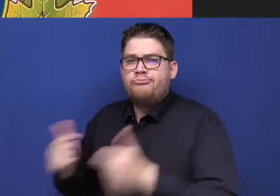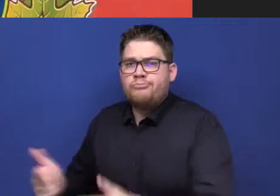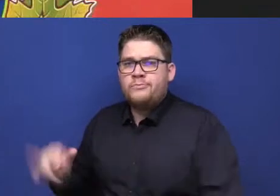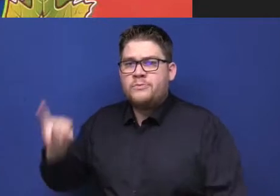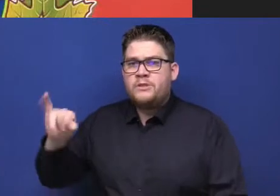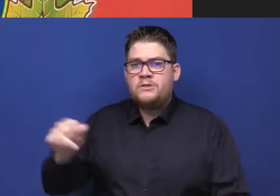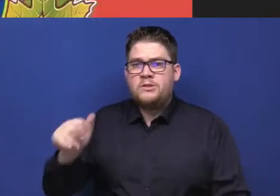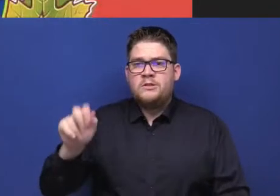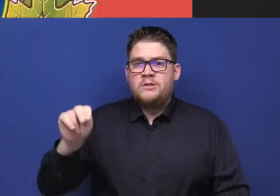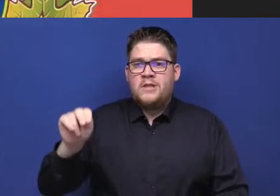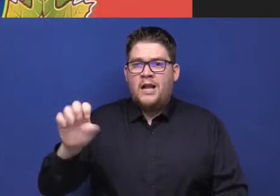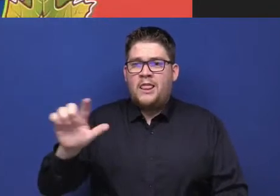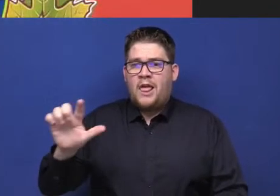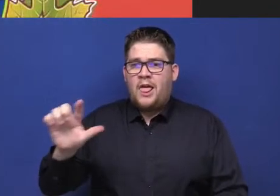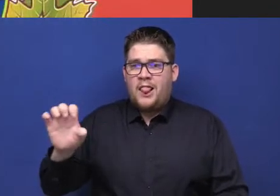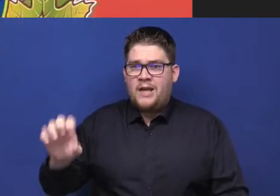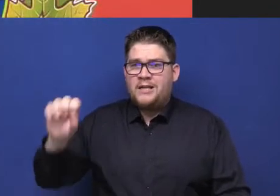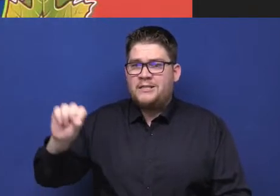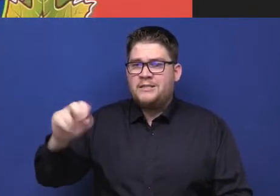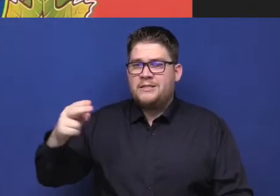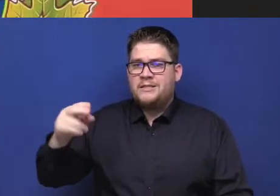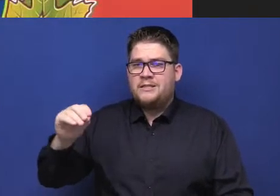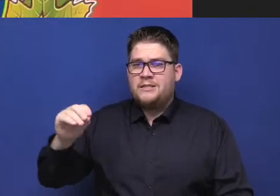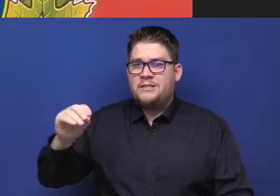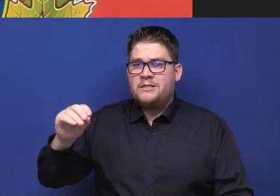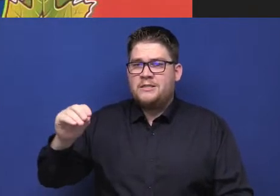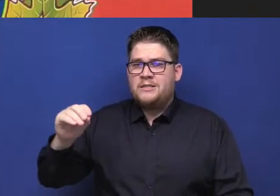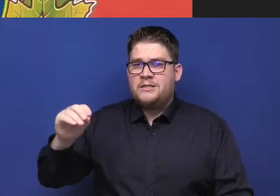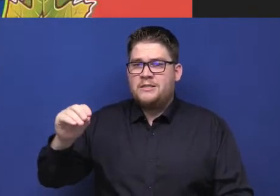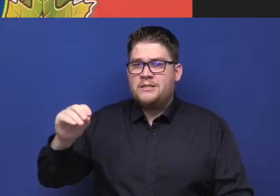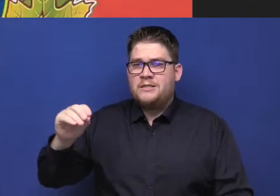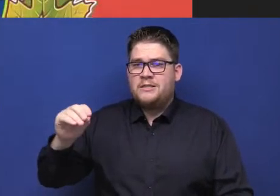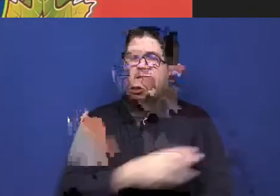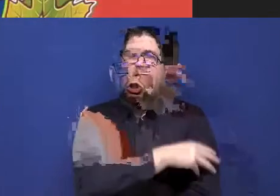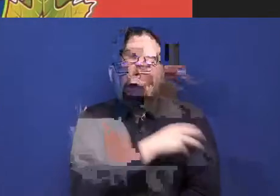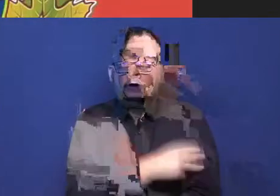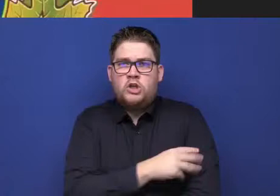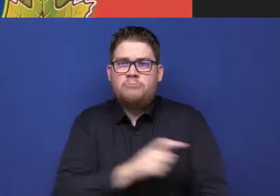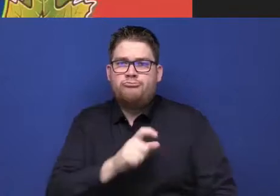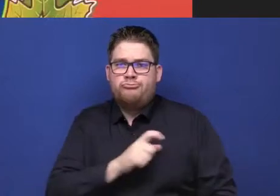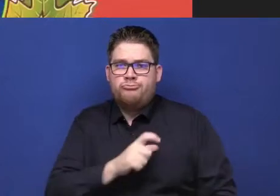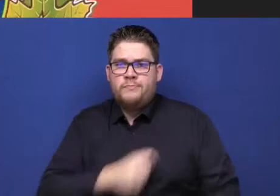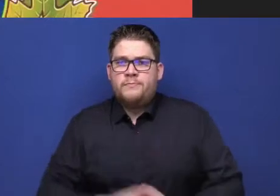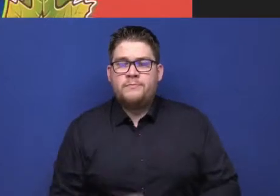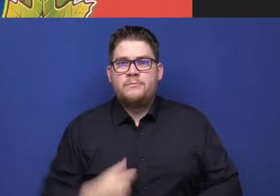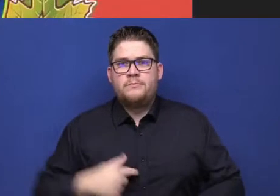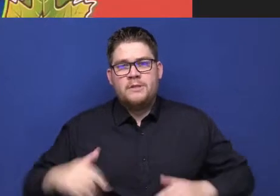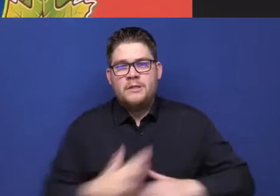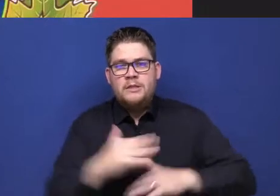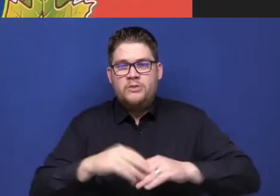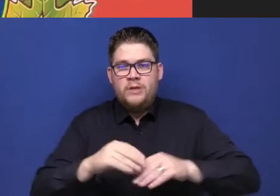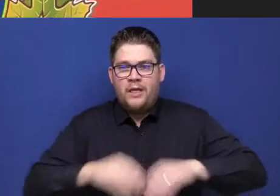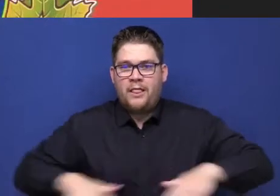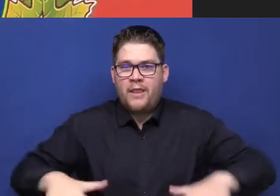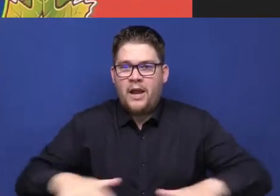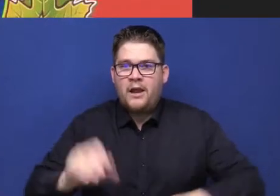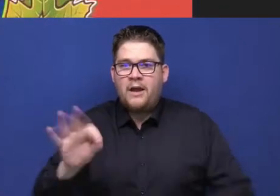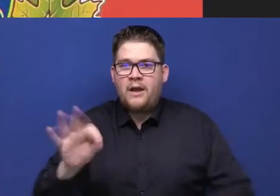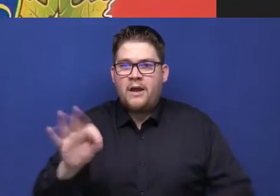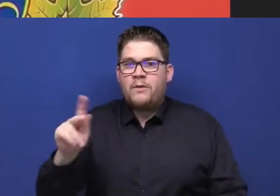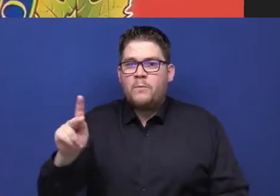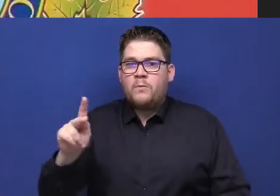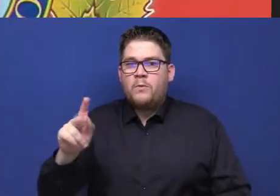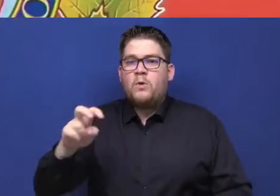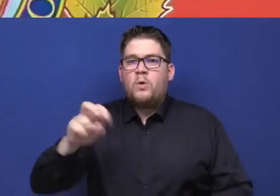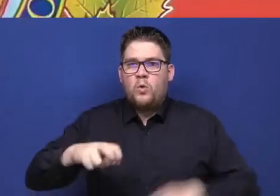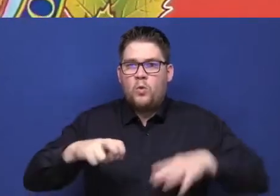Kwantlen, Semiamu, and Kaitse people. I'd just like to start with saying that I want to reassure our communities that, you